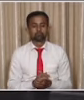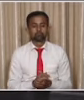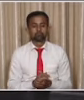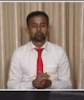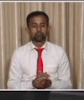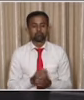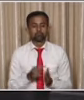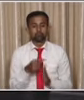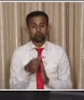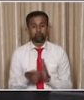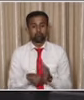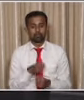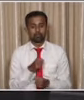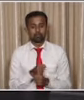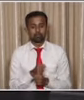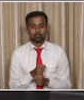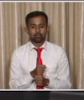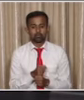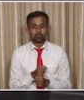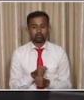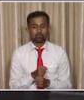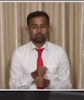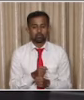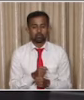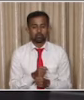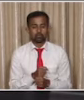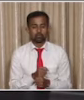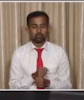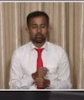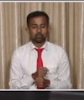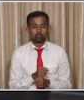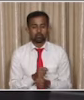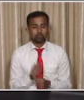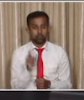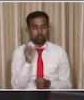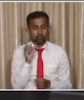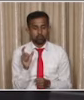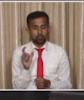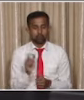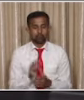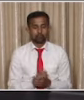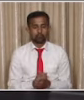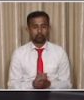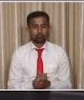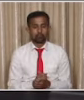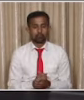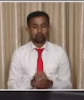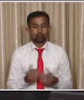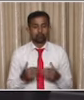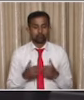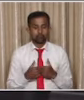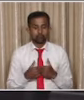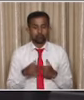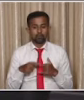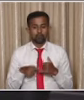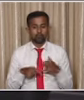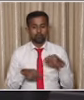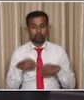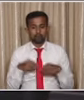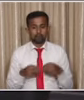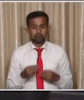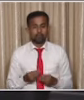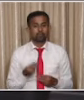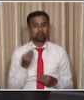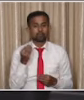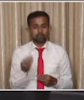Lankan government in the what is taking place in Gaza had been consistent. We have voted in favor of all the resolutions